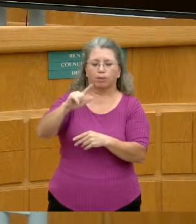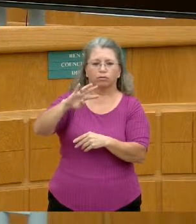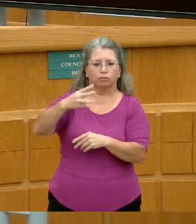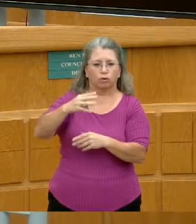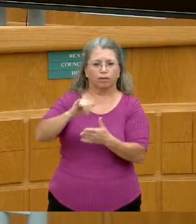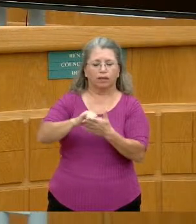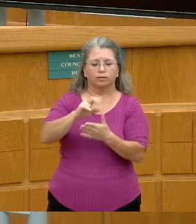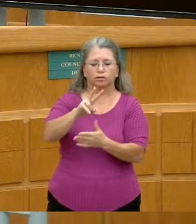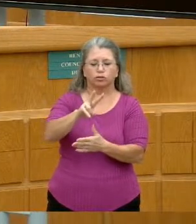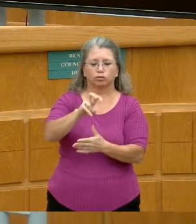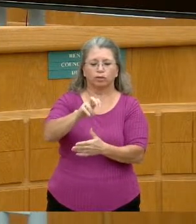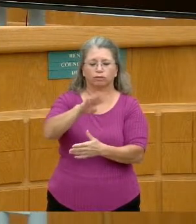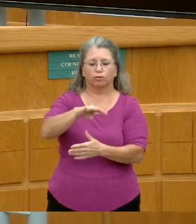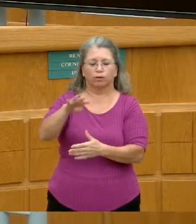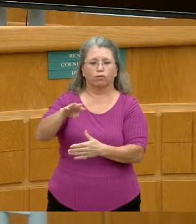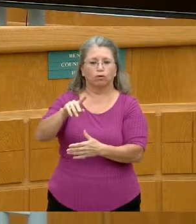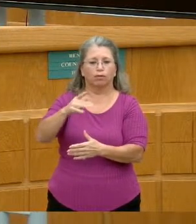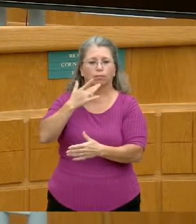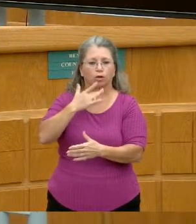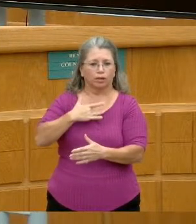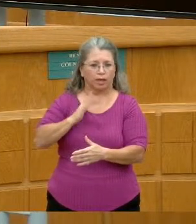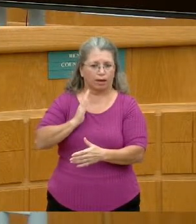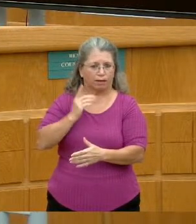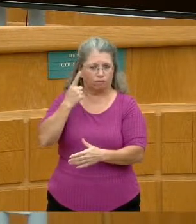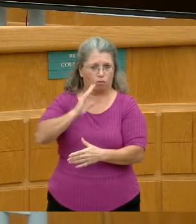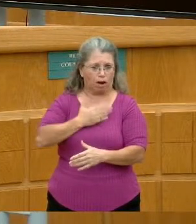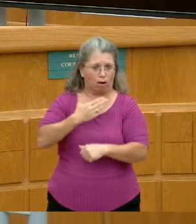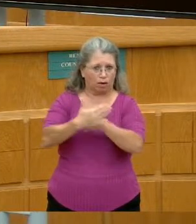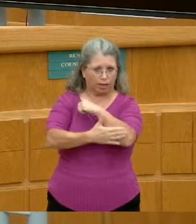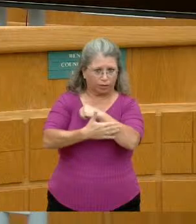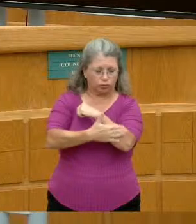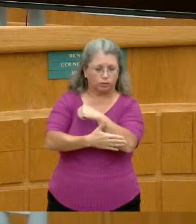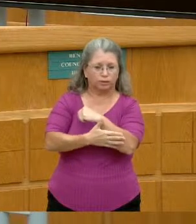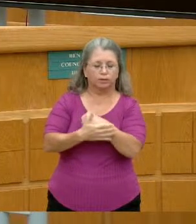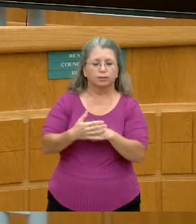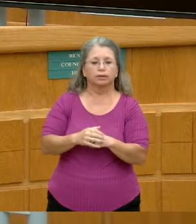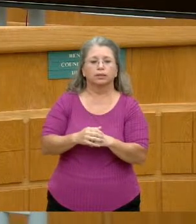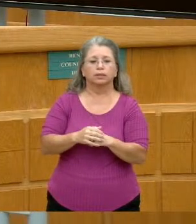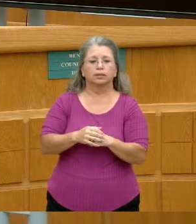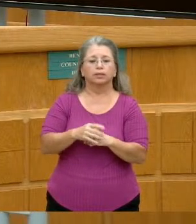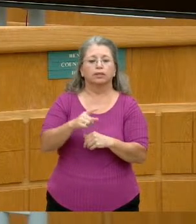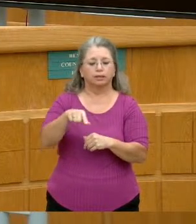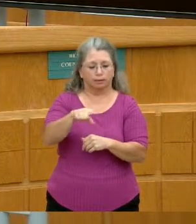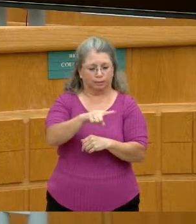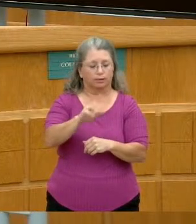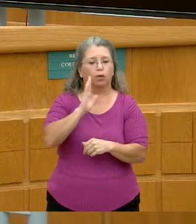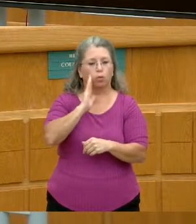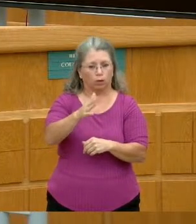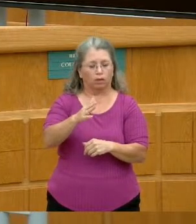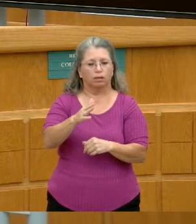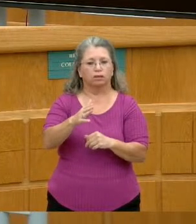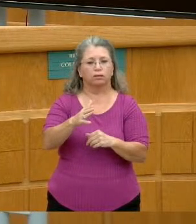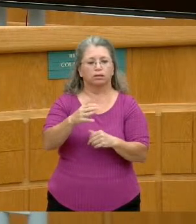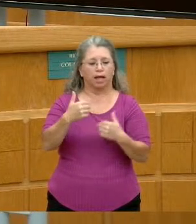of our country, and they will be having a fireworks